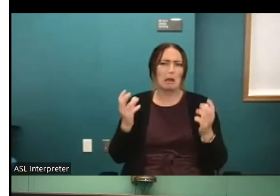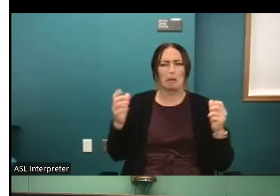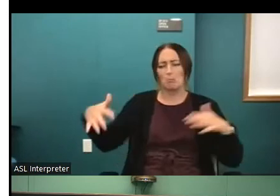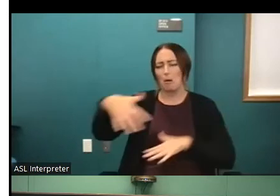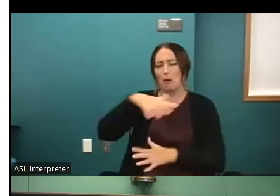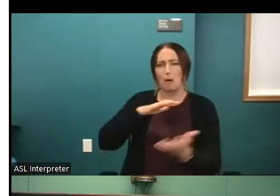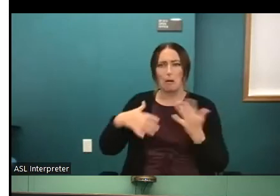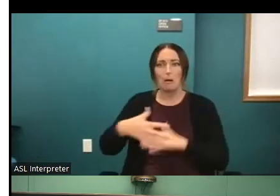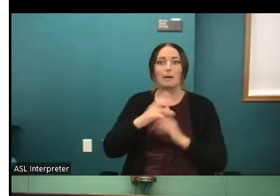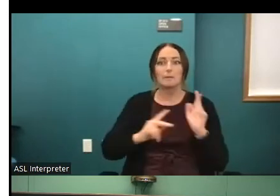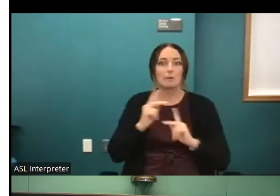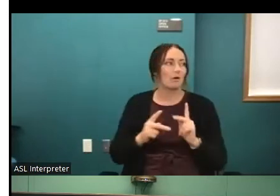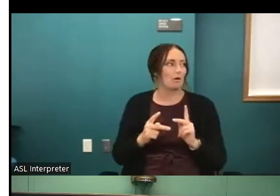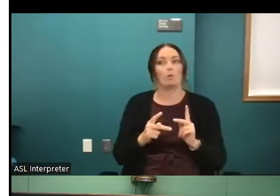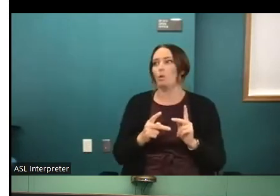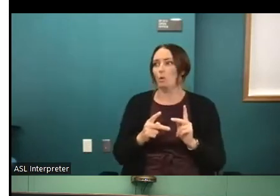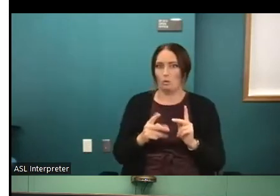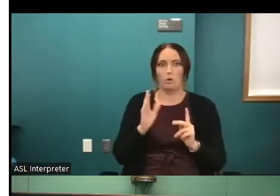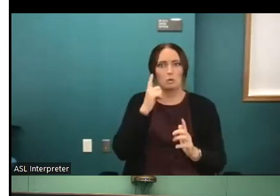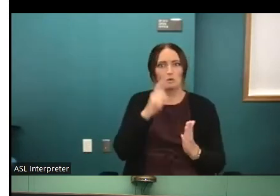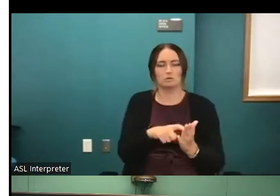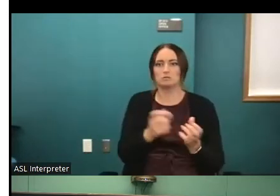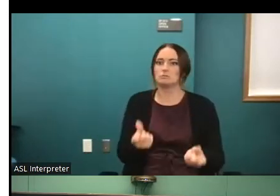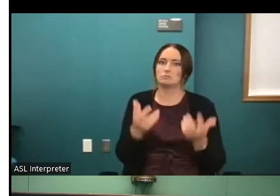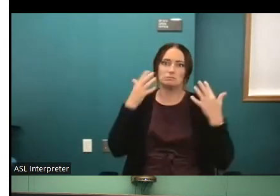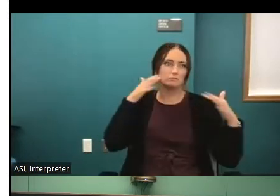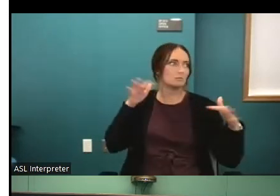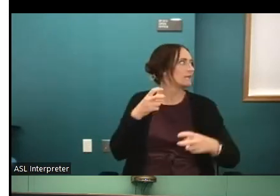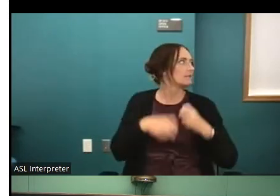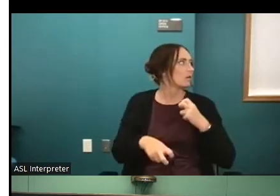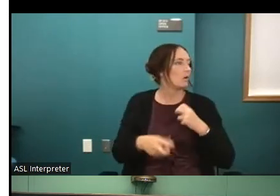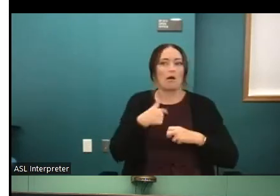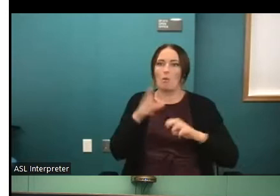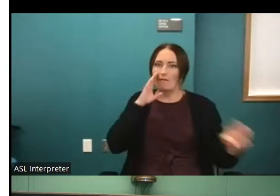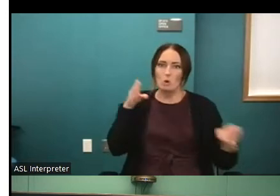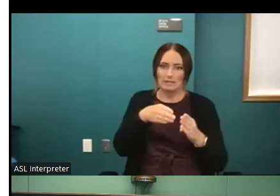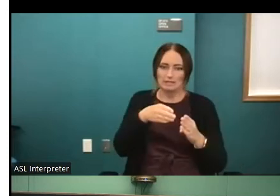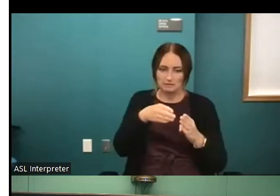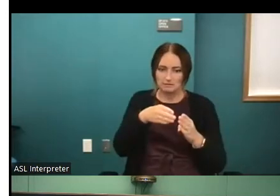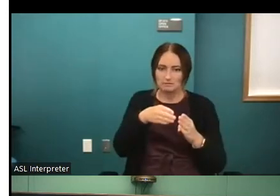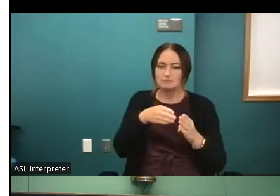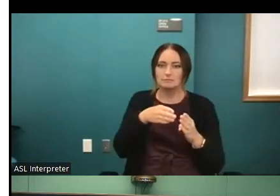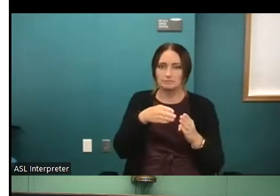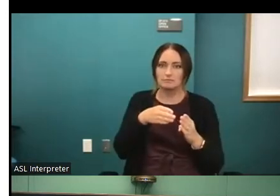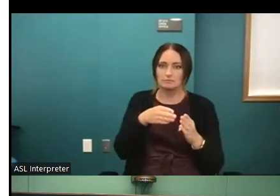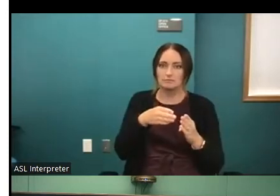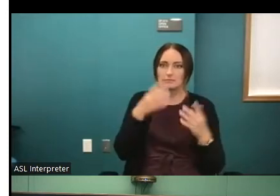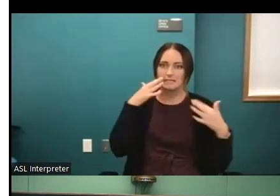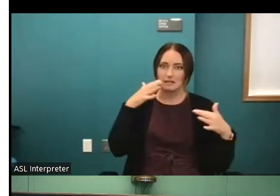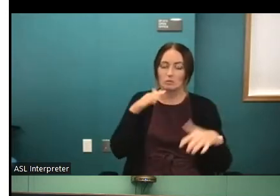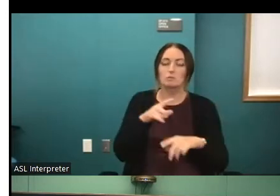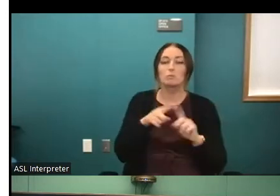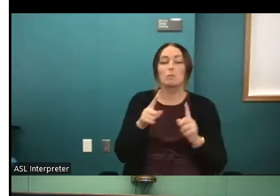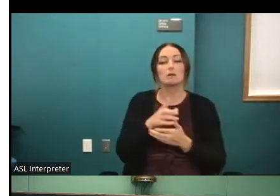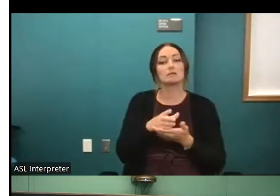people talking, all of a sudden it's going to go, oh, there's a lot of noise. This is difficult. I'm going to go like this. But some of them